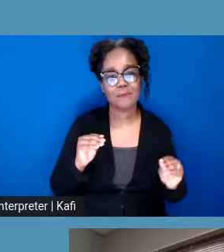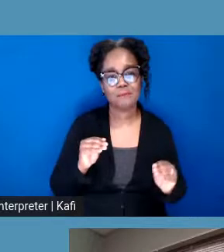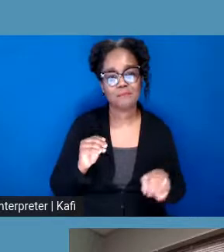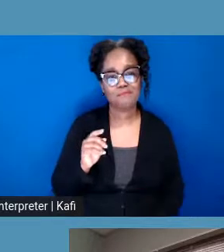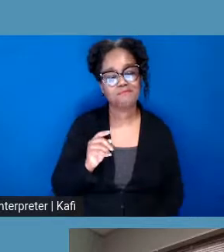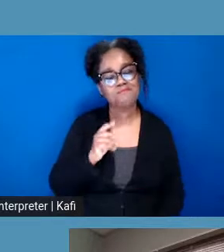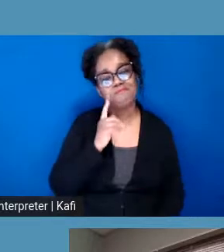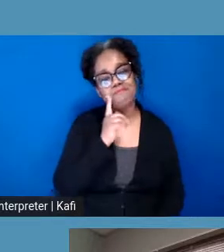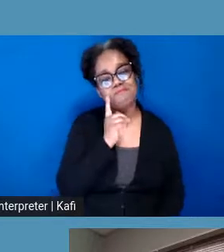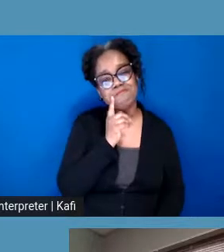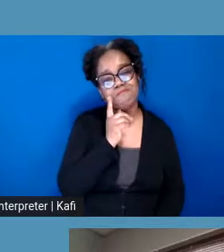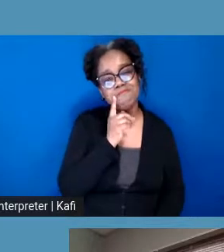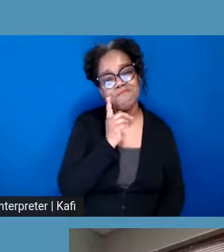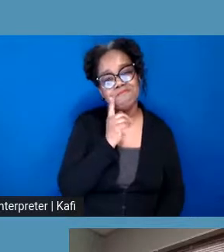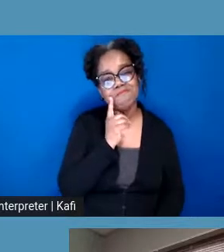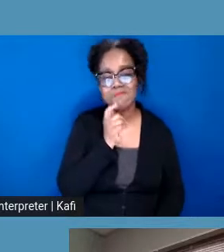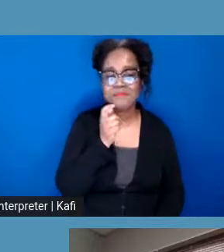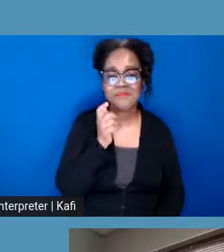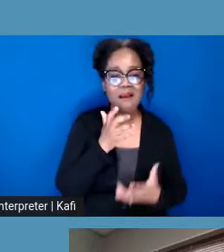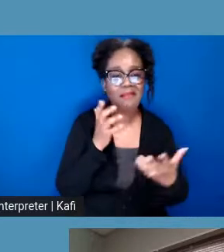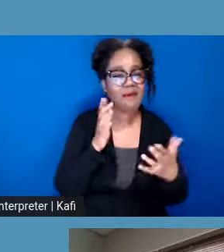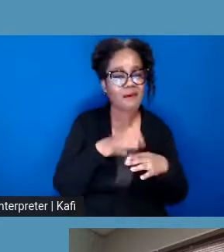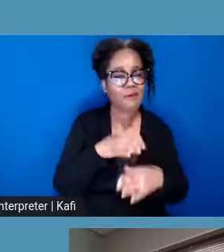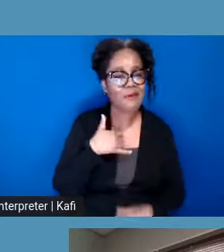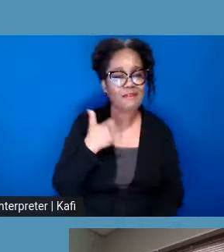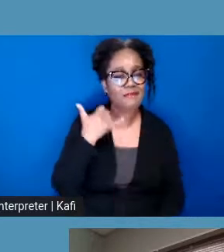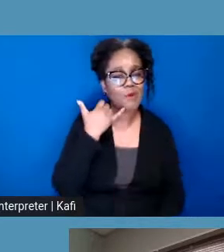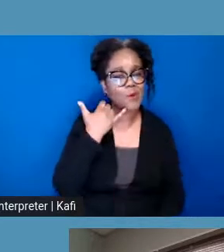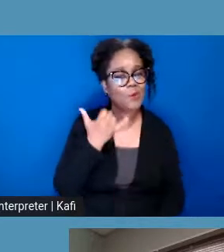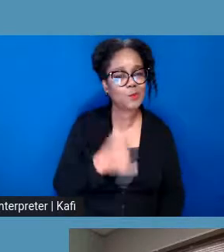can't say I use too much on my phone for